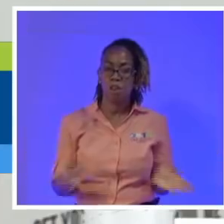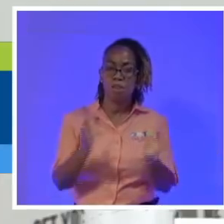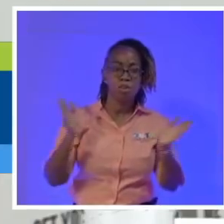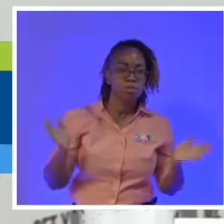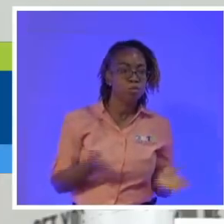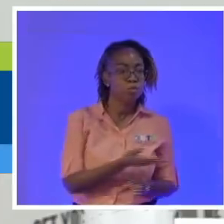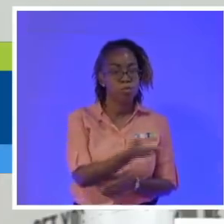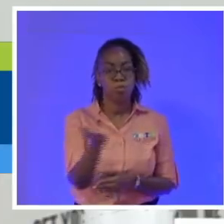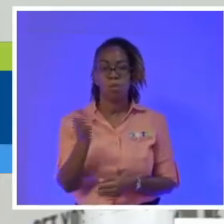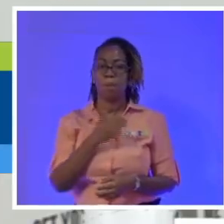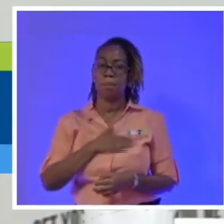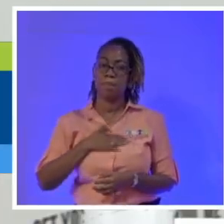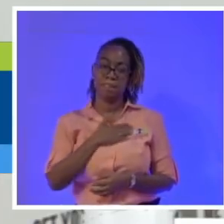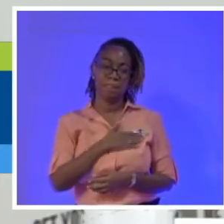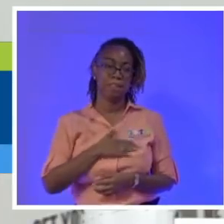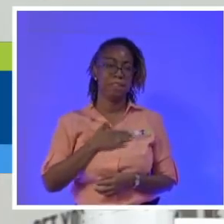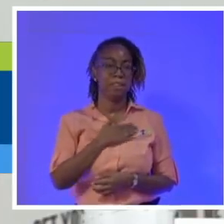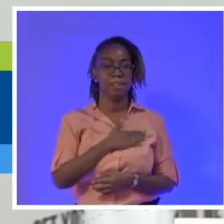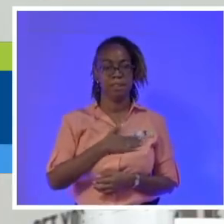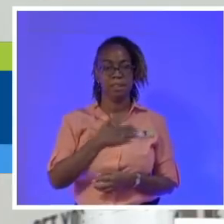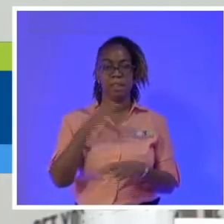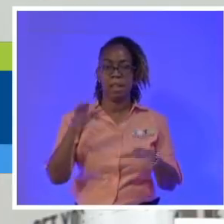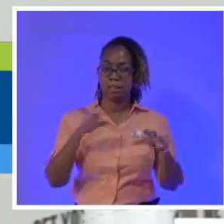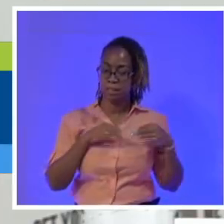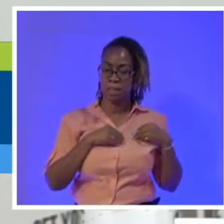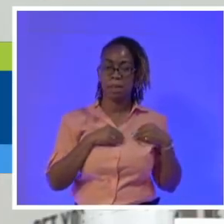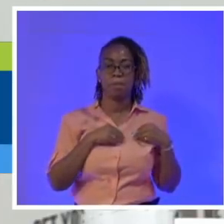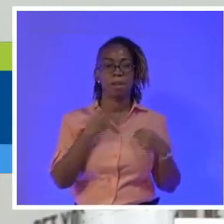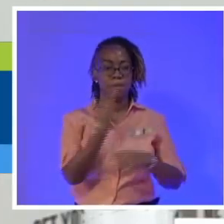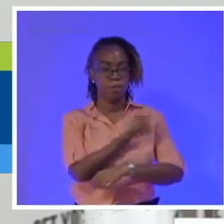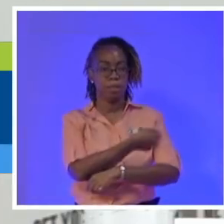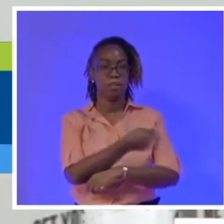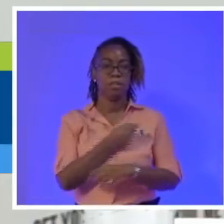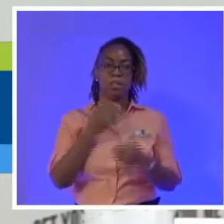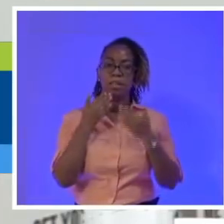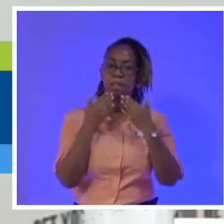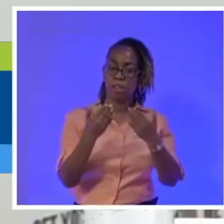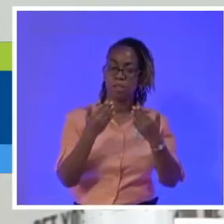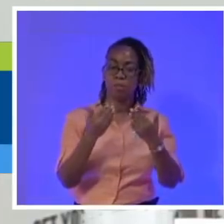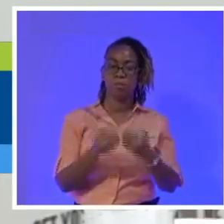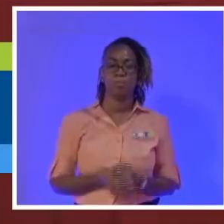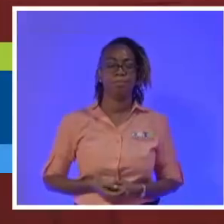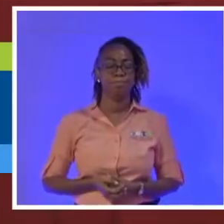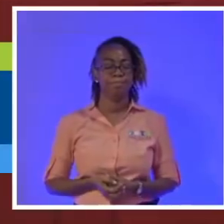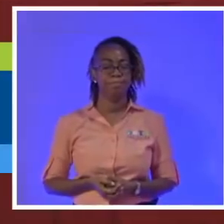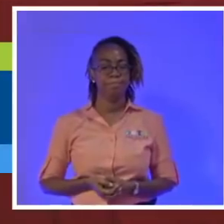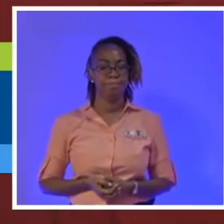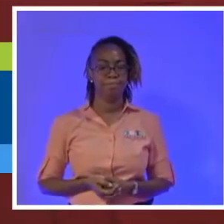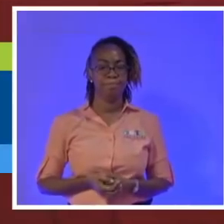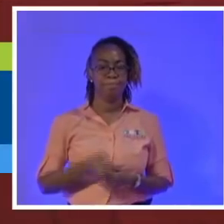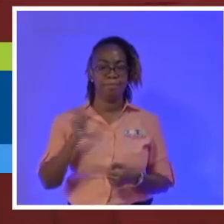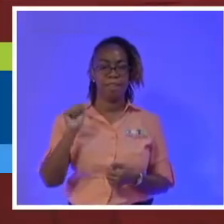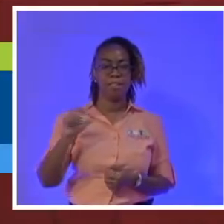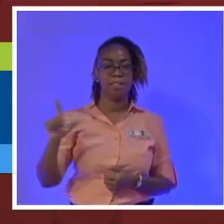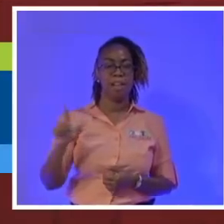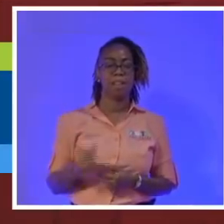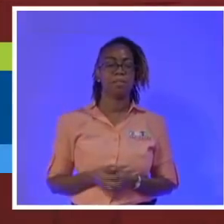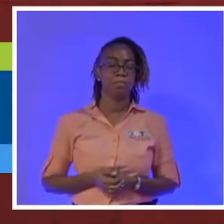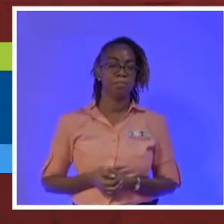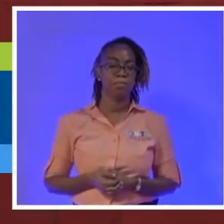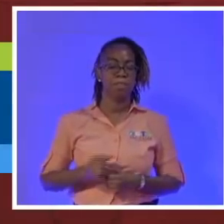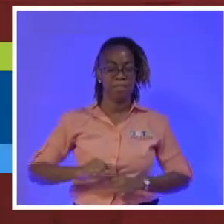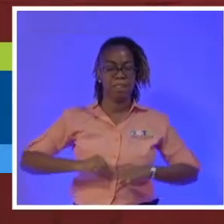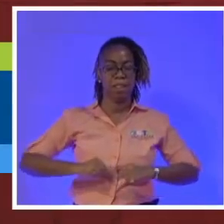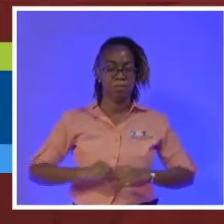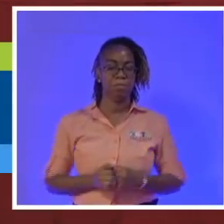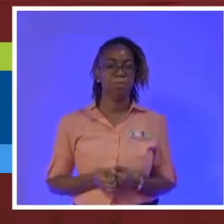to please take up on the offer of vaccination. Thank you very much, and over to Al. Thank you very much, Dr. Richards. I